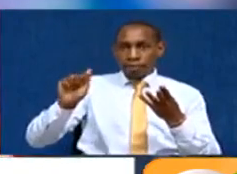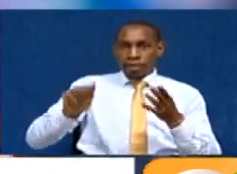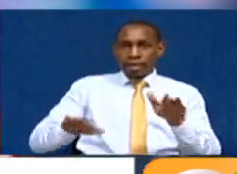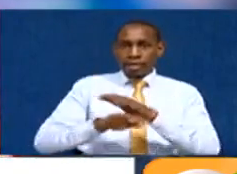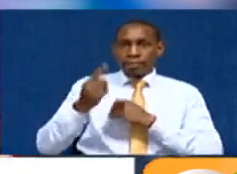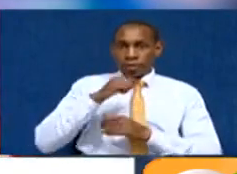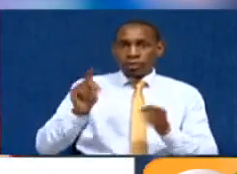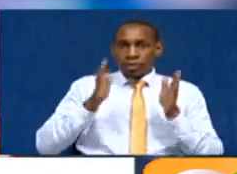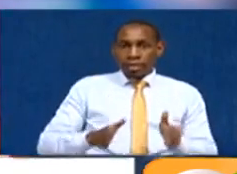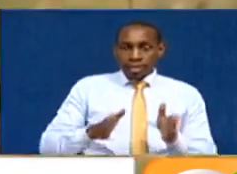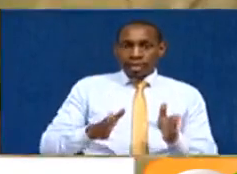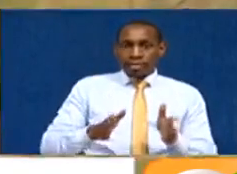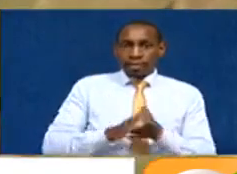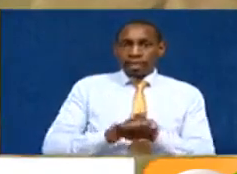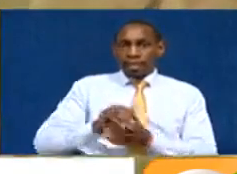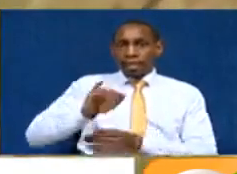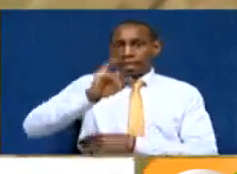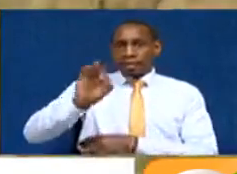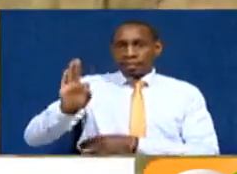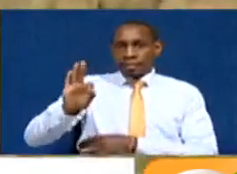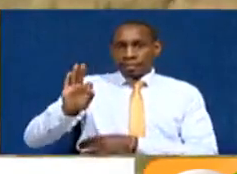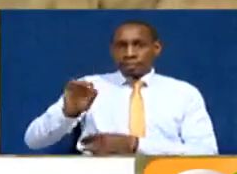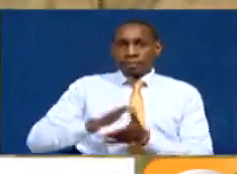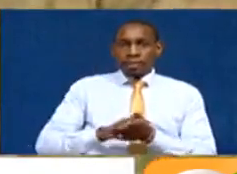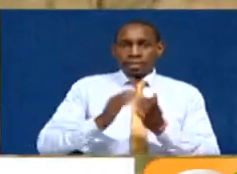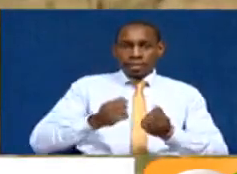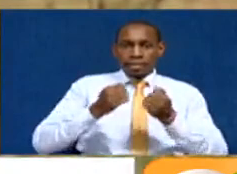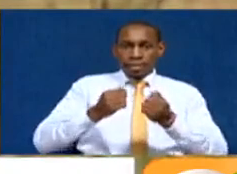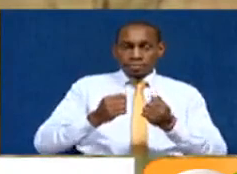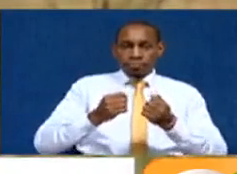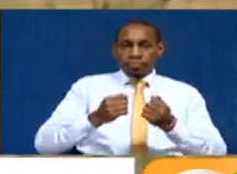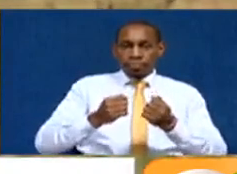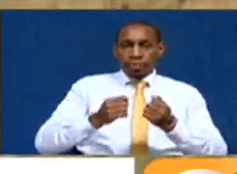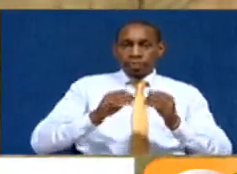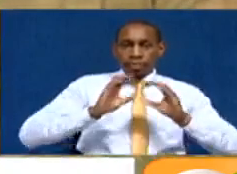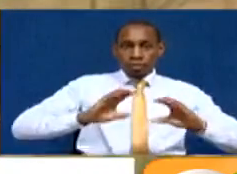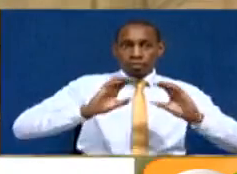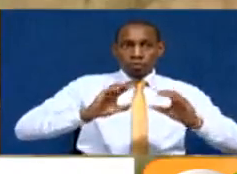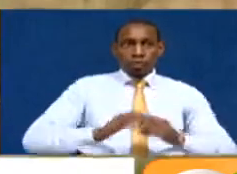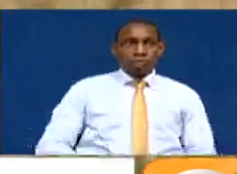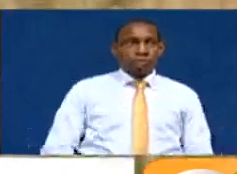Kenya's Kevin Wambua, with Geoffrey Kimani taking up the strength and conditioning coaching role.